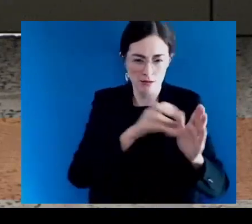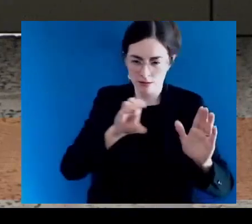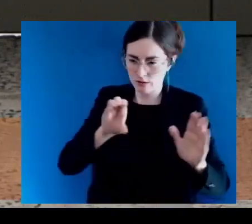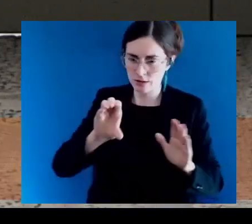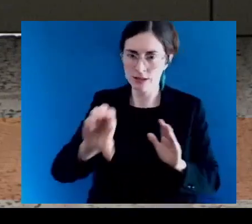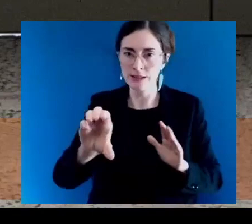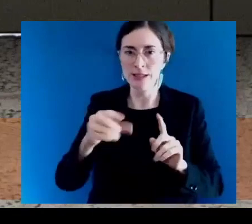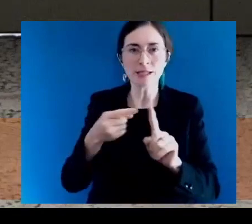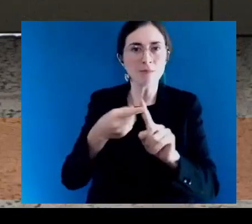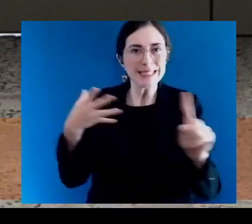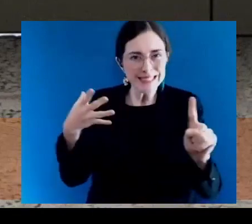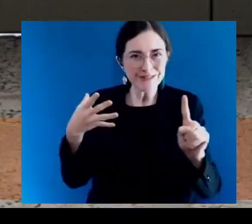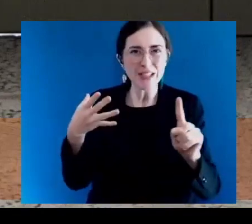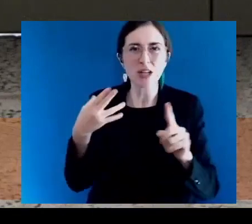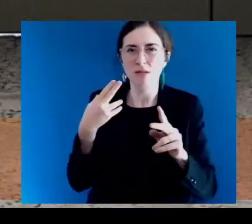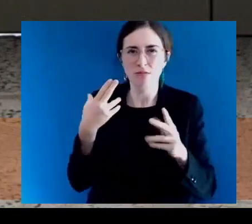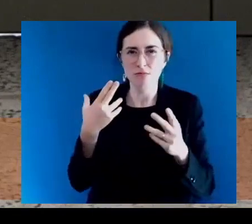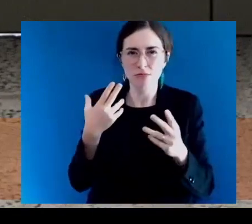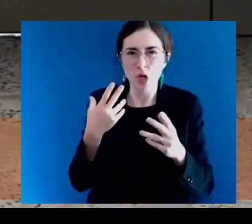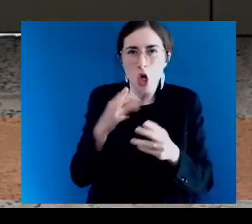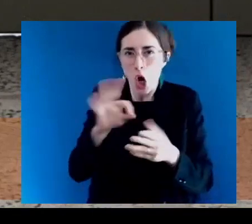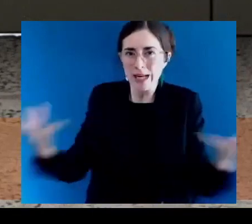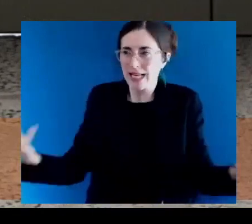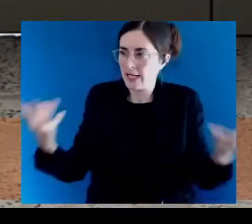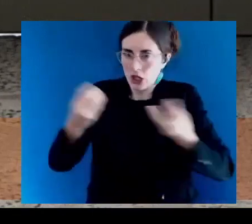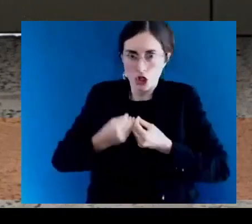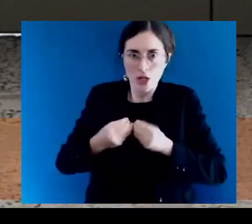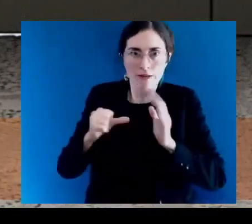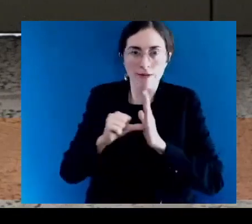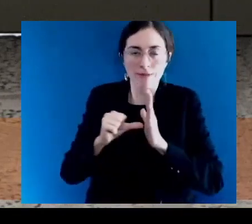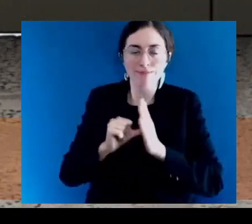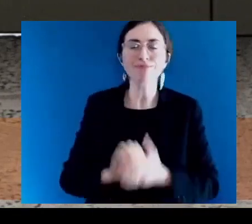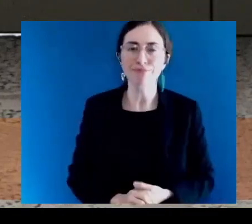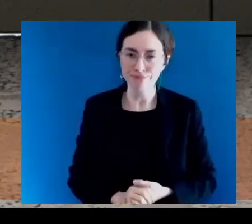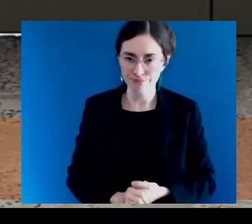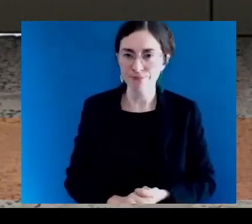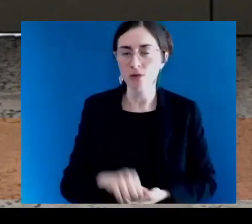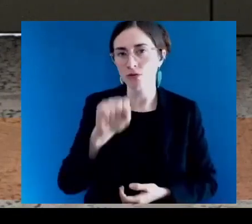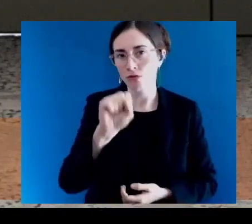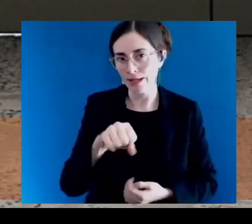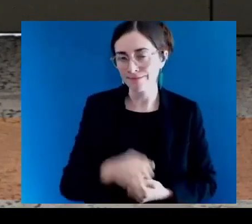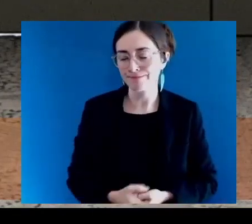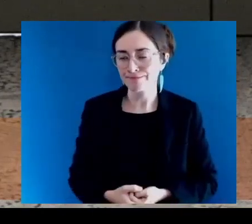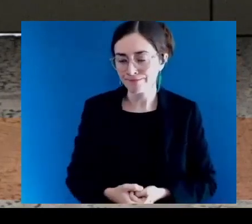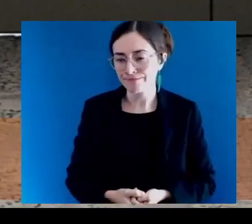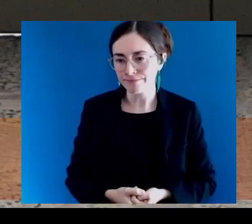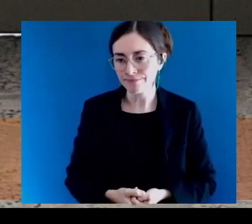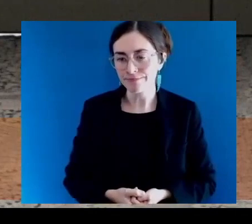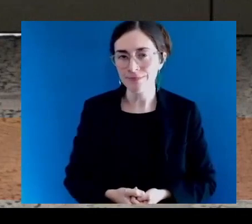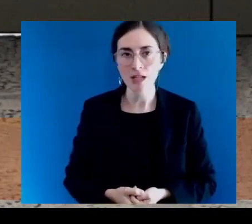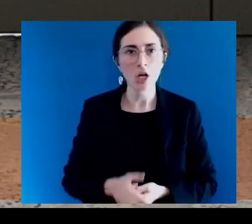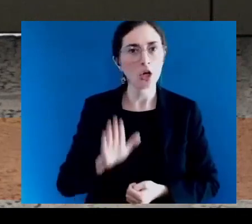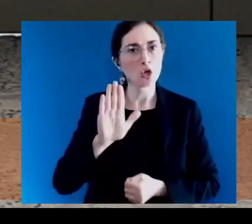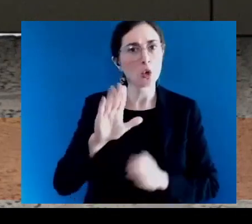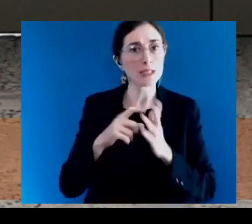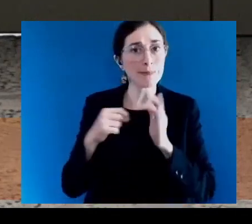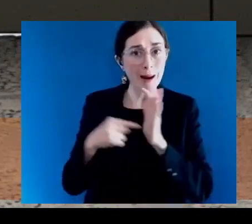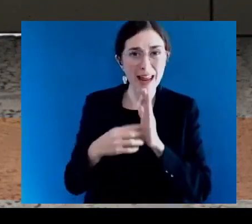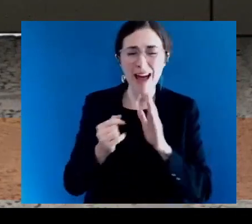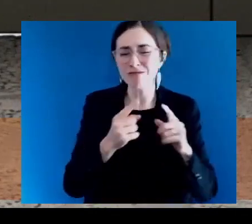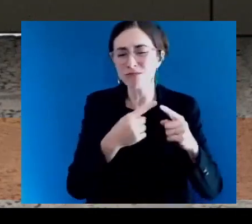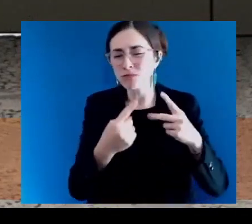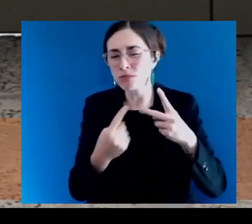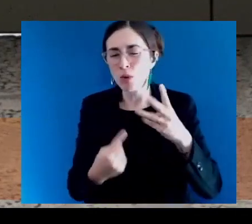prescribed to be used only for certain purposes. Yes. And the department manages a number of trust accounts, which are set out